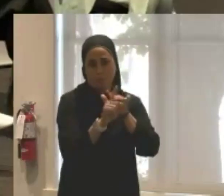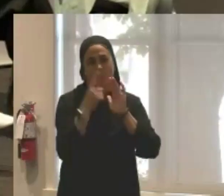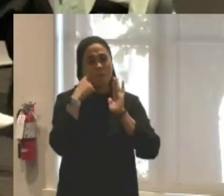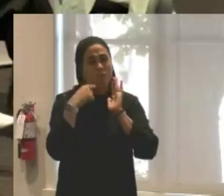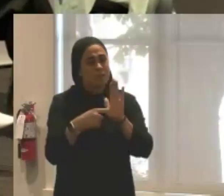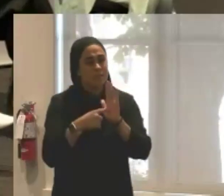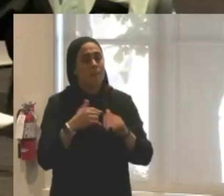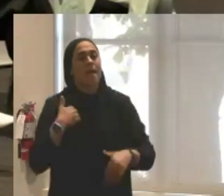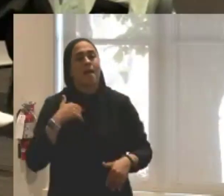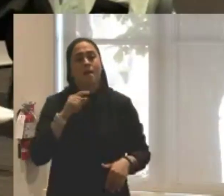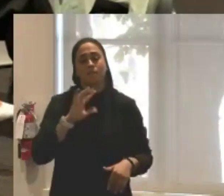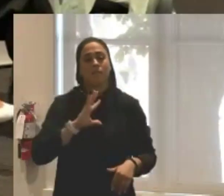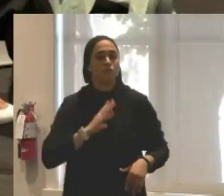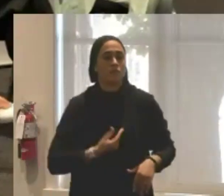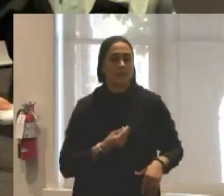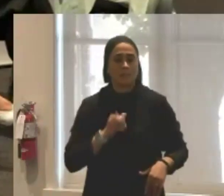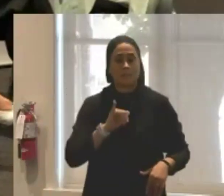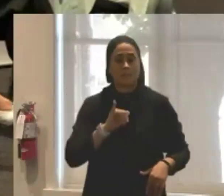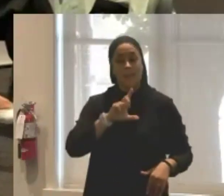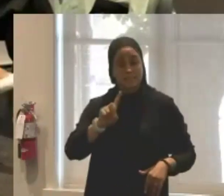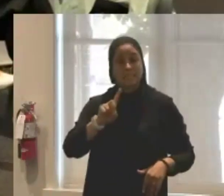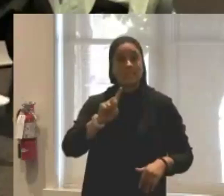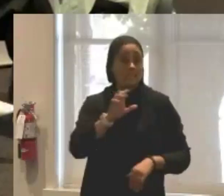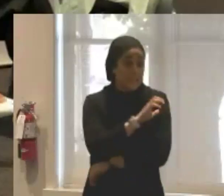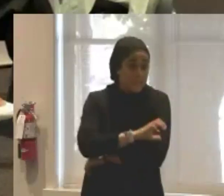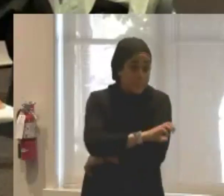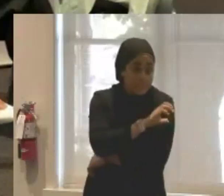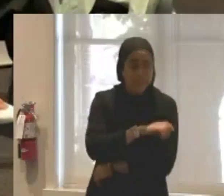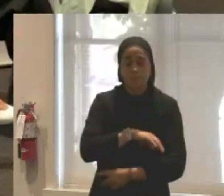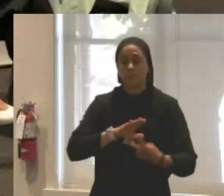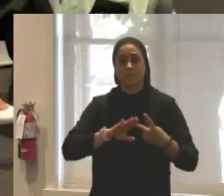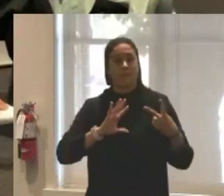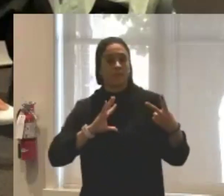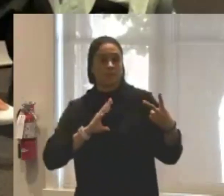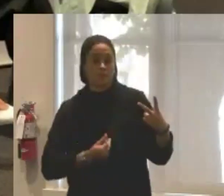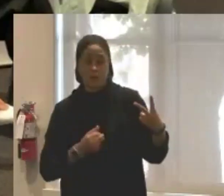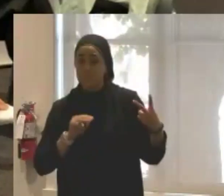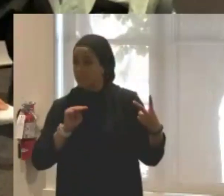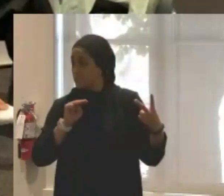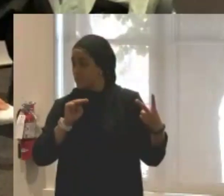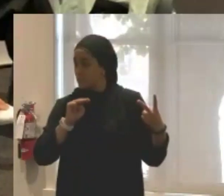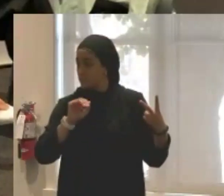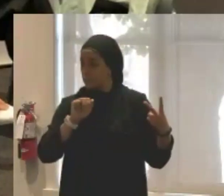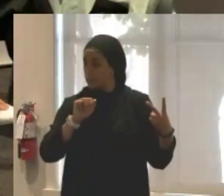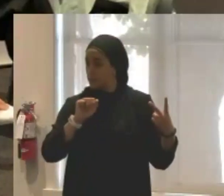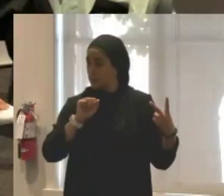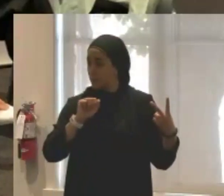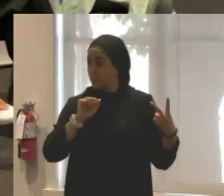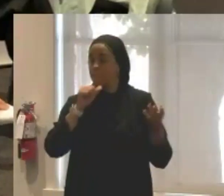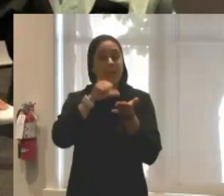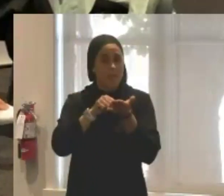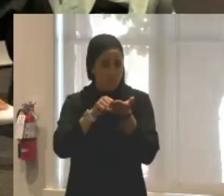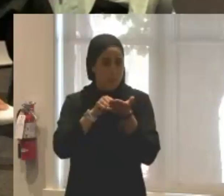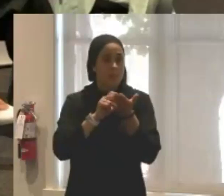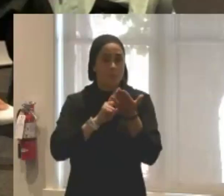the Trans ID Clinic. We have, you know, the Trans Male Program. So it's really lovely during the